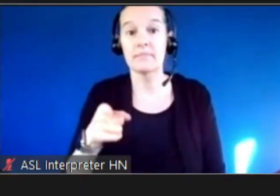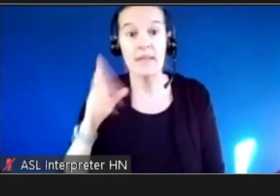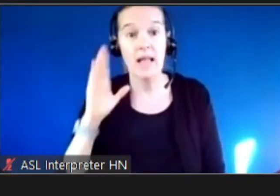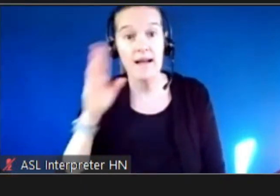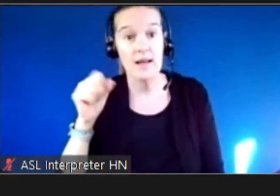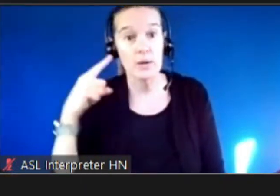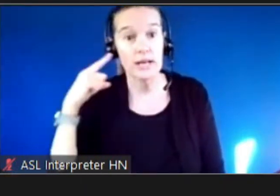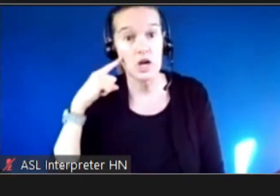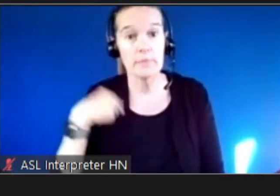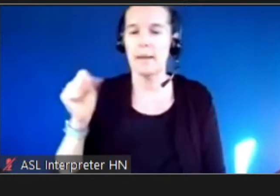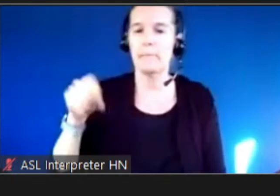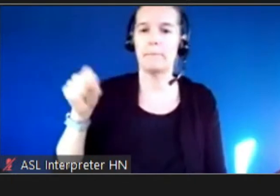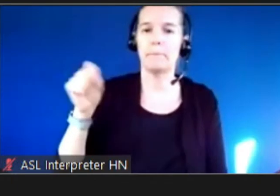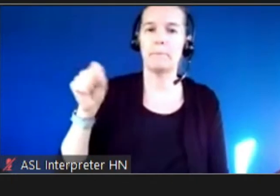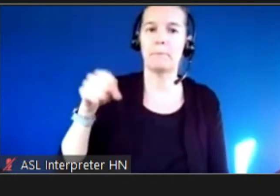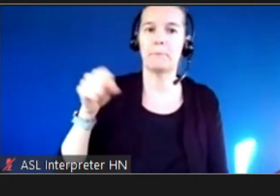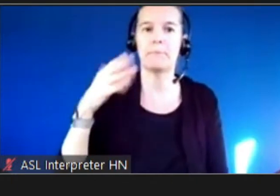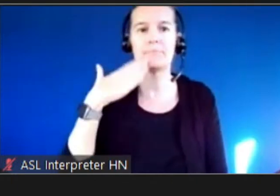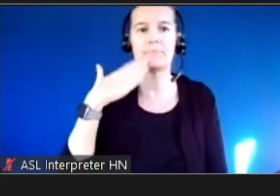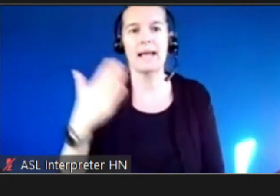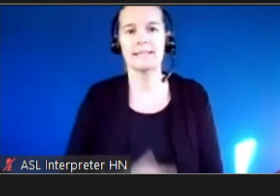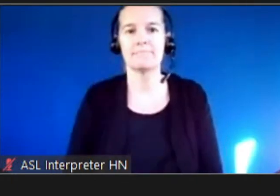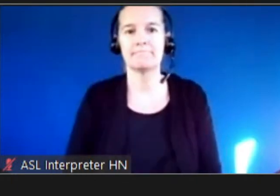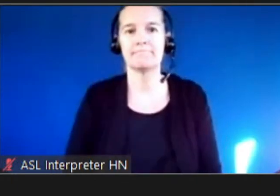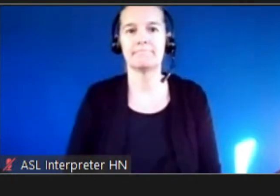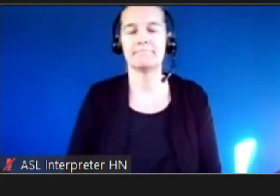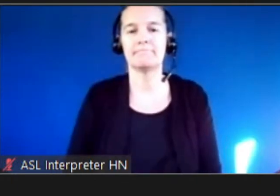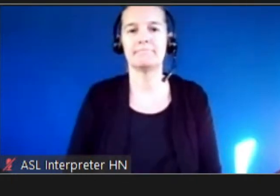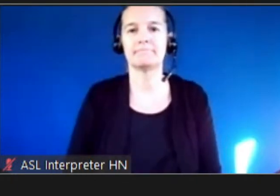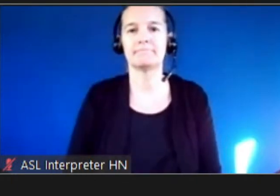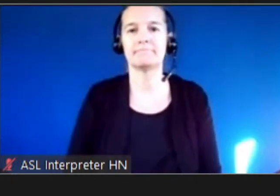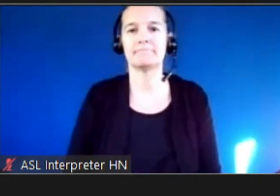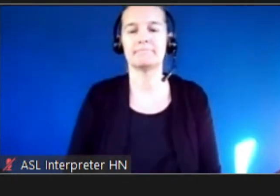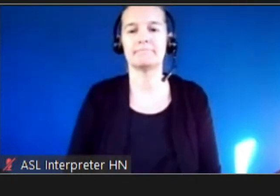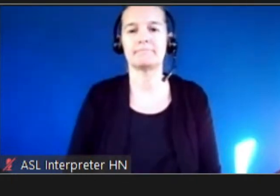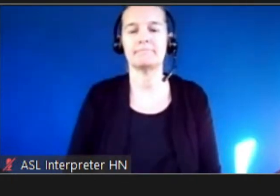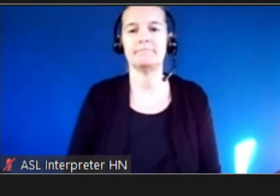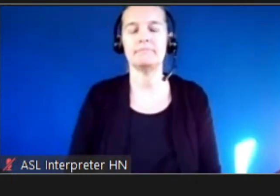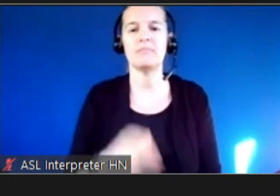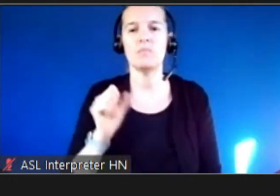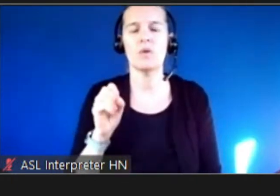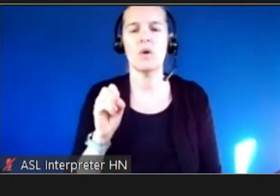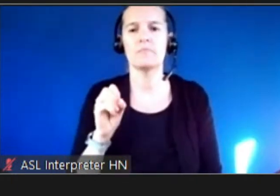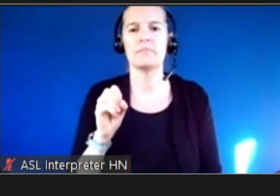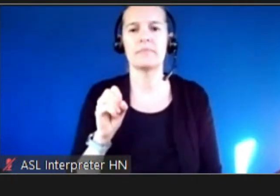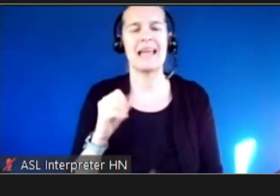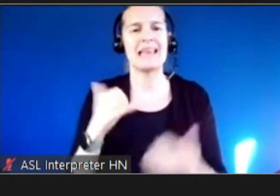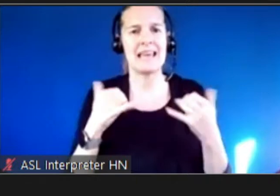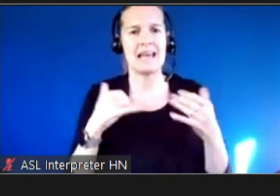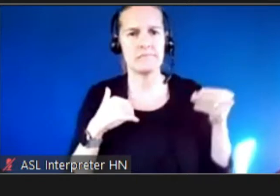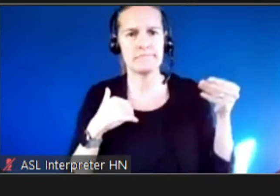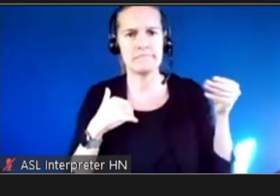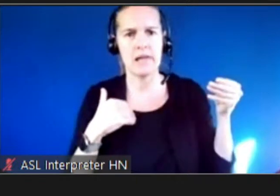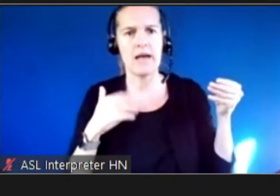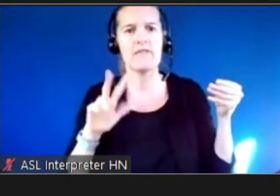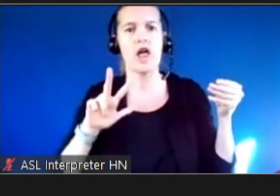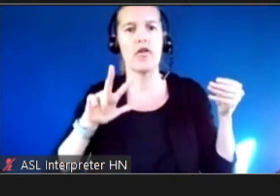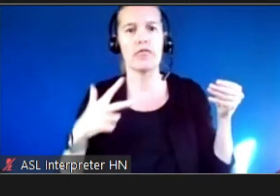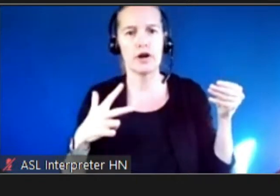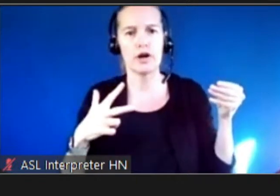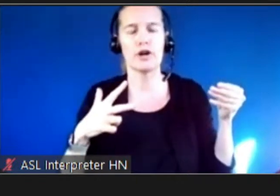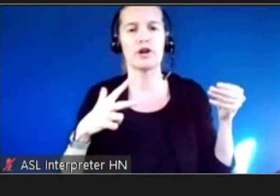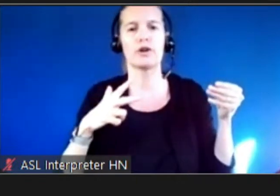Yes. Okay, thanks. So I am looking at the third report from the Promotores de Salud, and that's